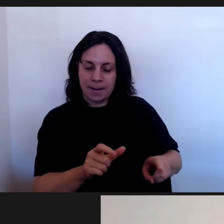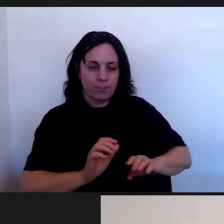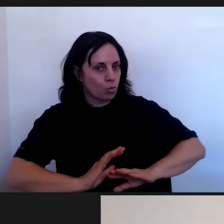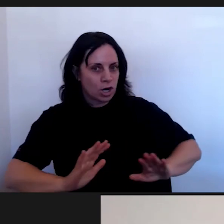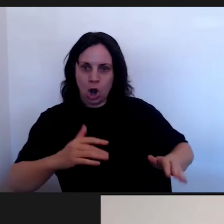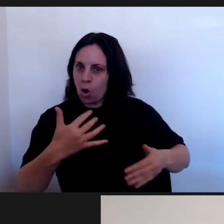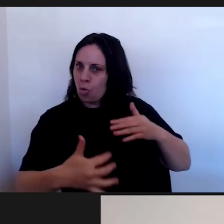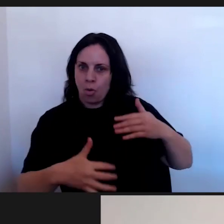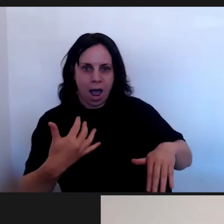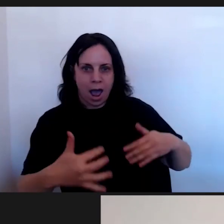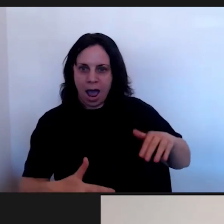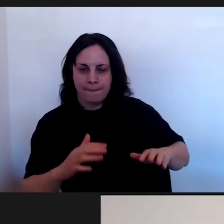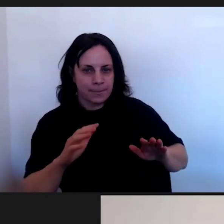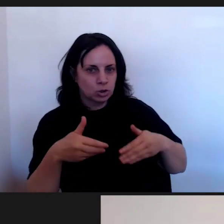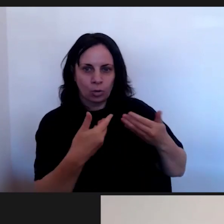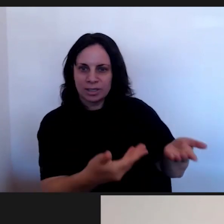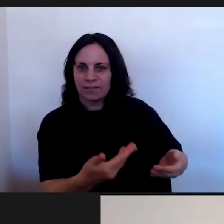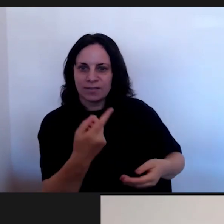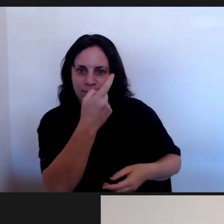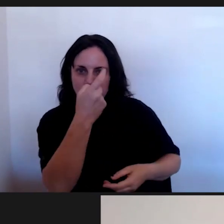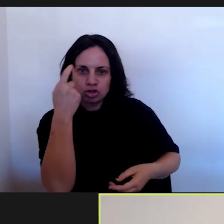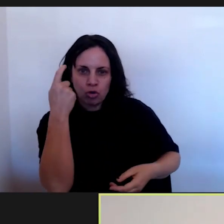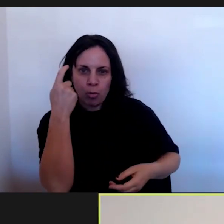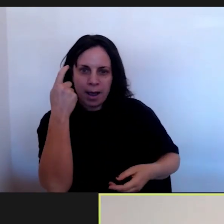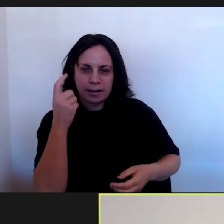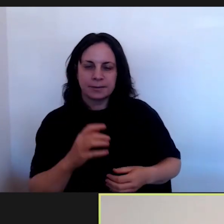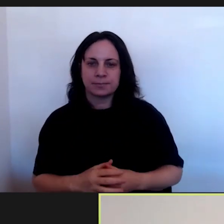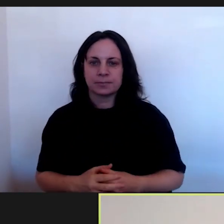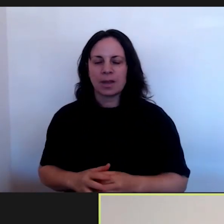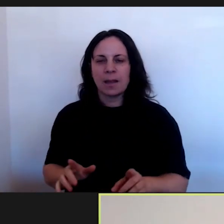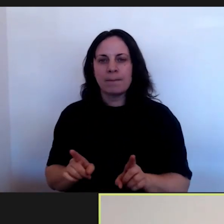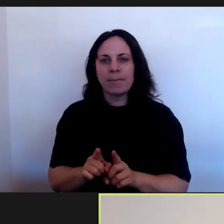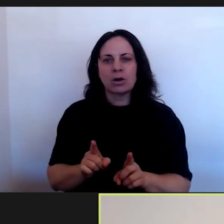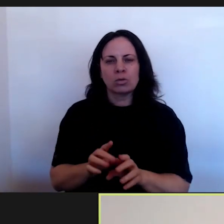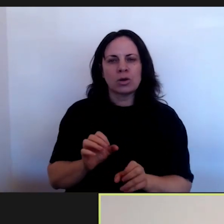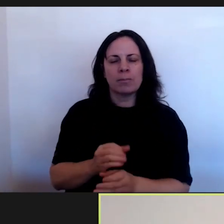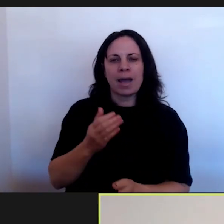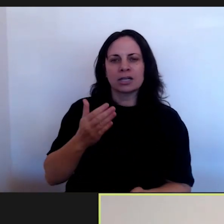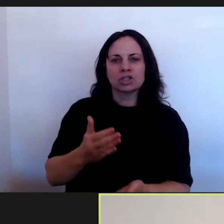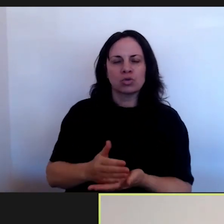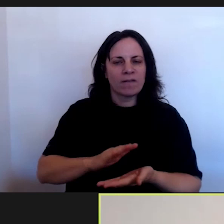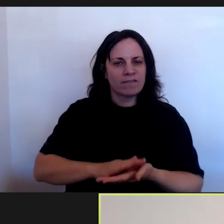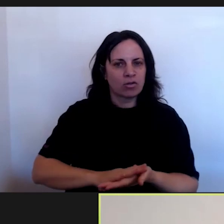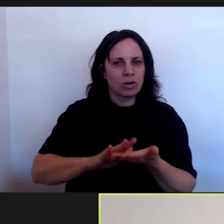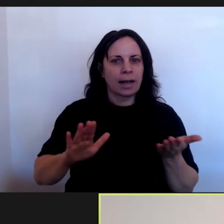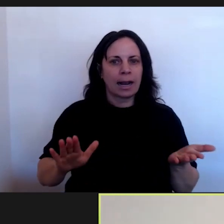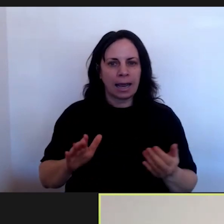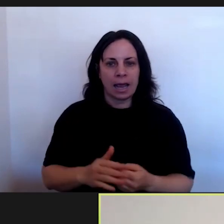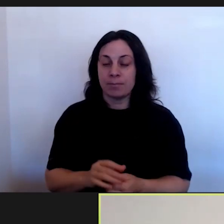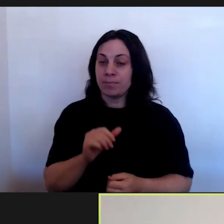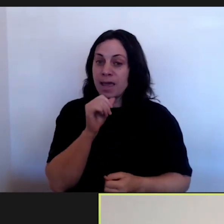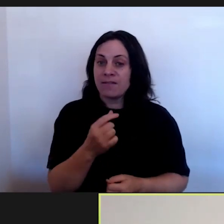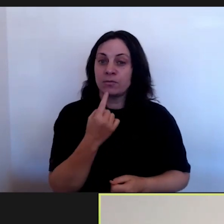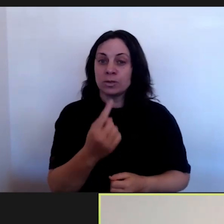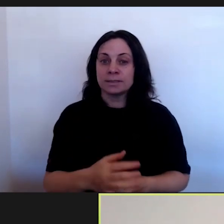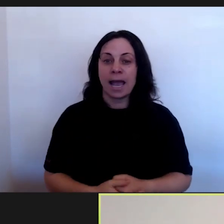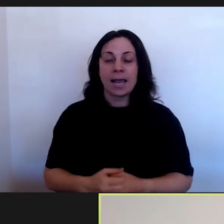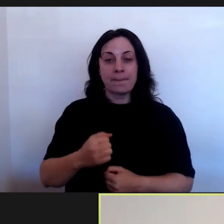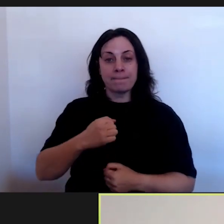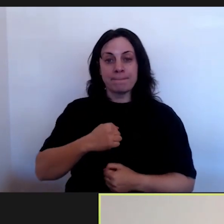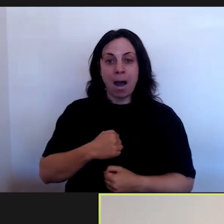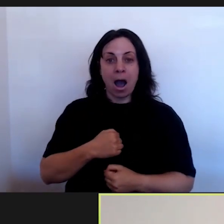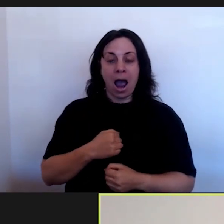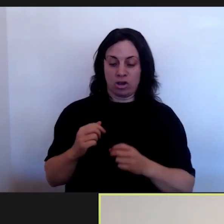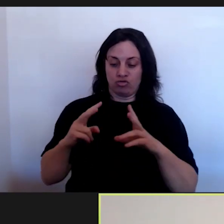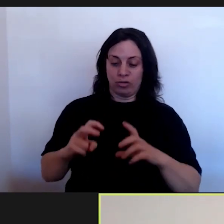we're not re-traumatizing them. But also you are very clear, you have a clear conscience, right? If you've told somebody, I'm only doing this for this reason, and